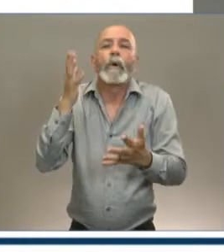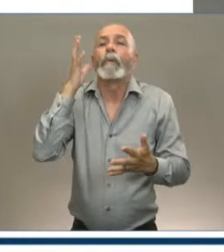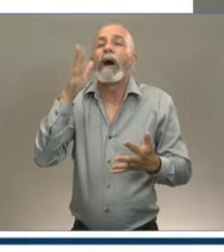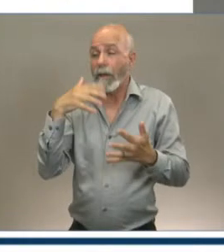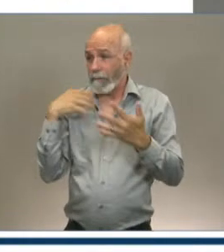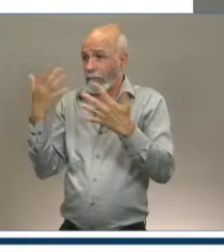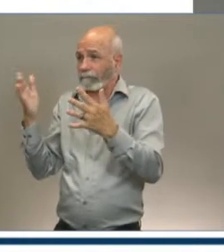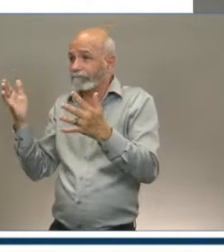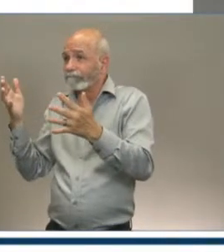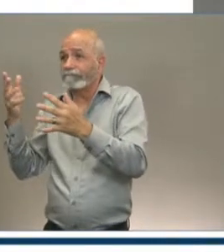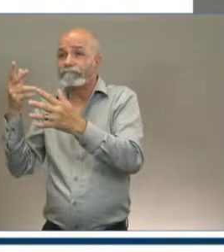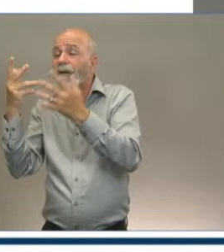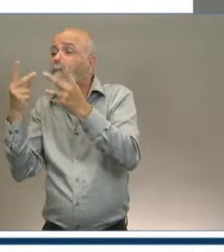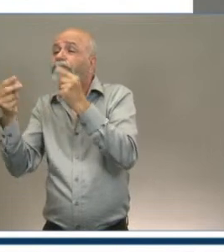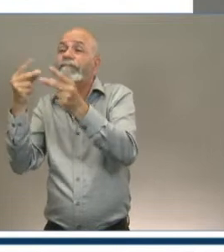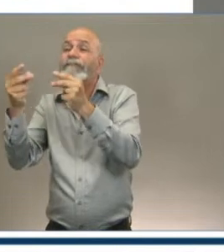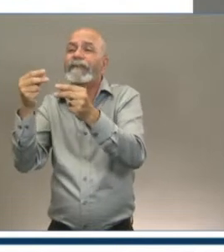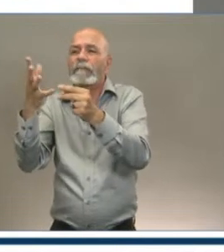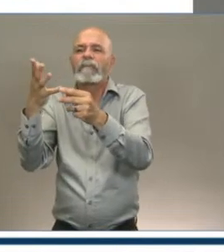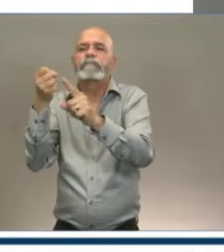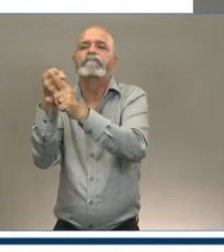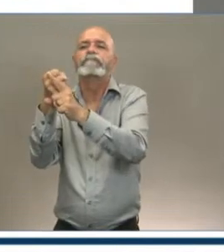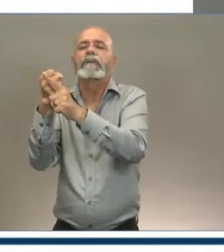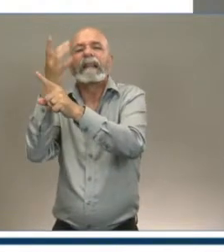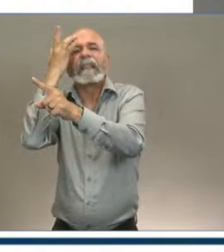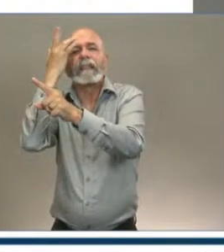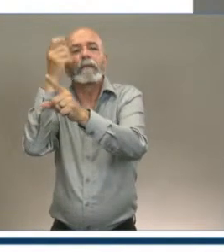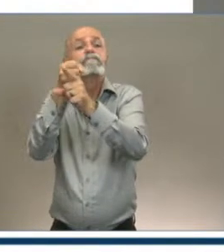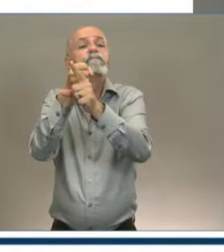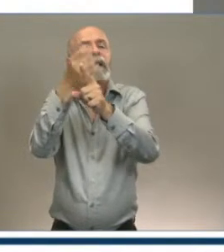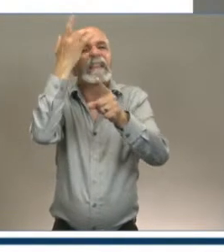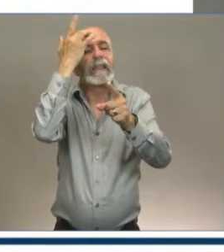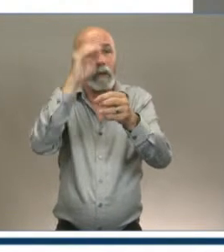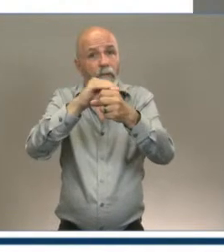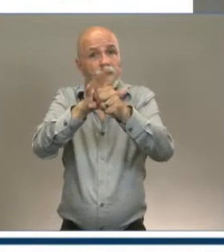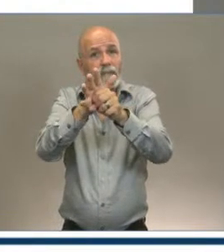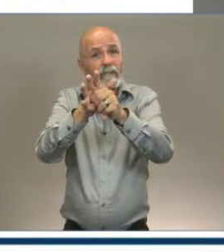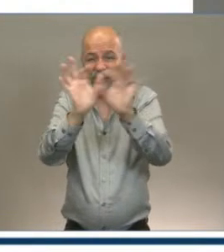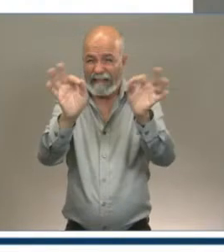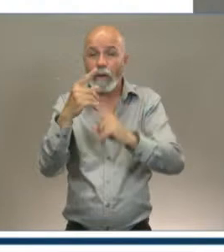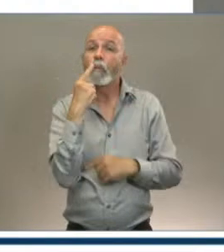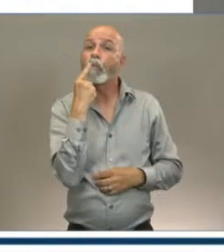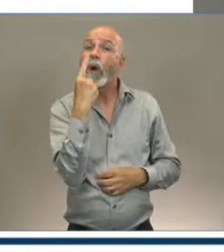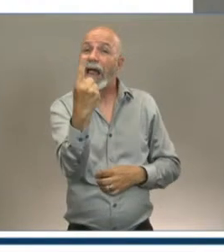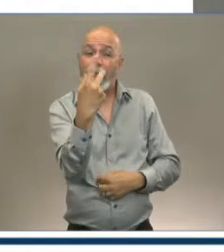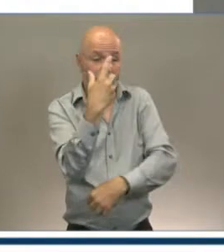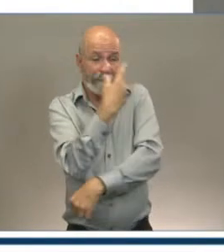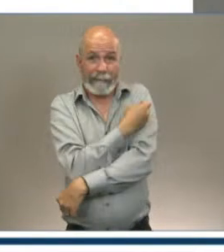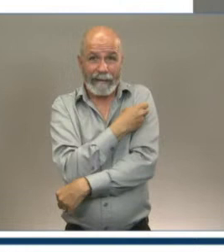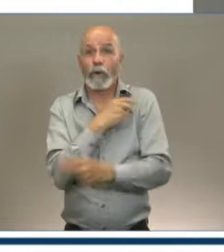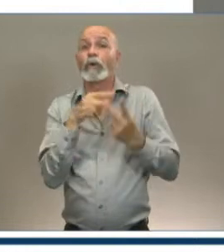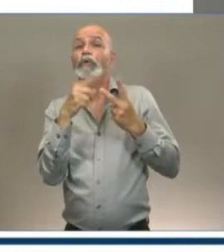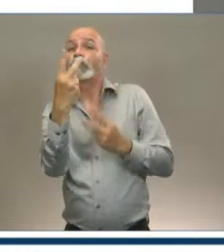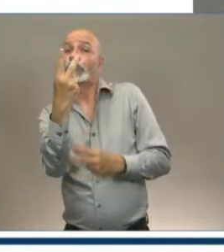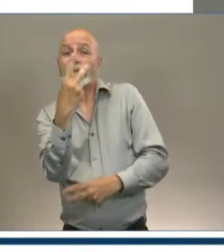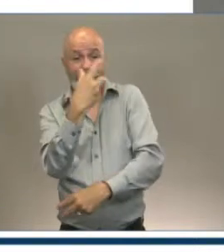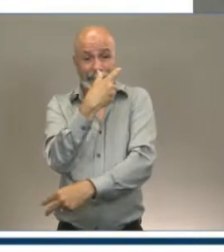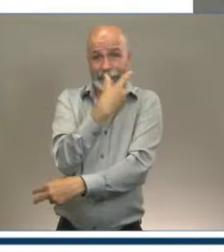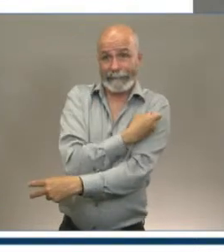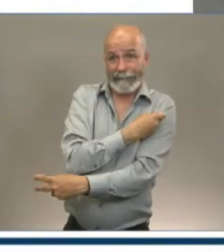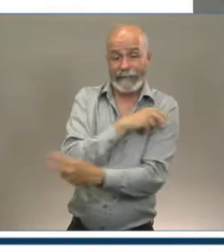No vaccine is 100%, and having breakthrough cases does not at all mean that the vaccine is not